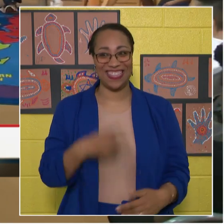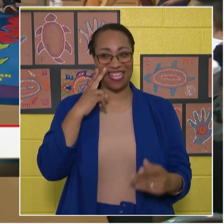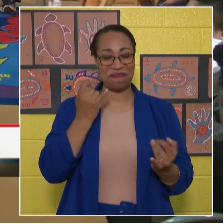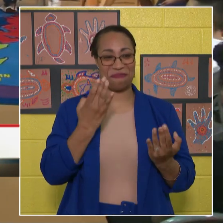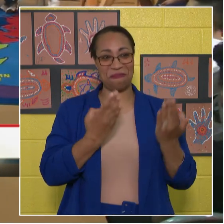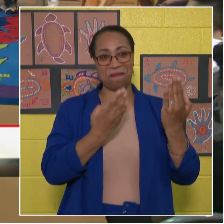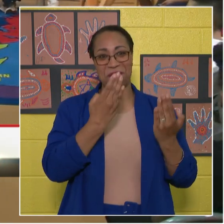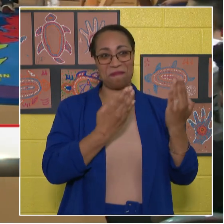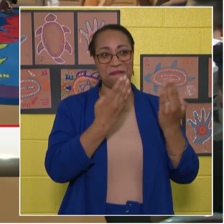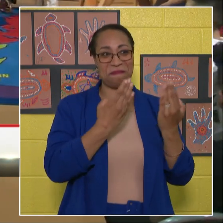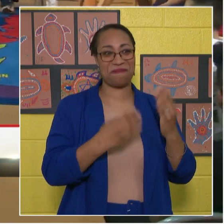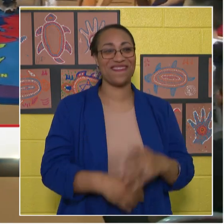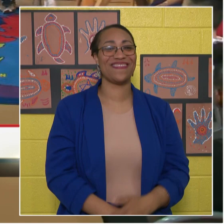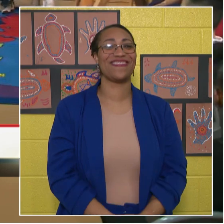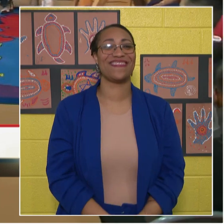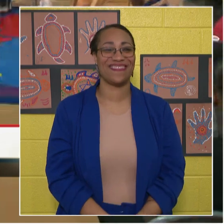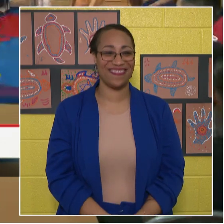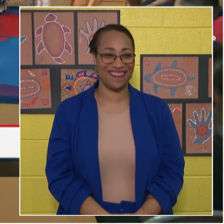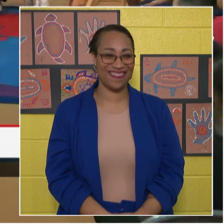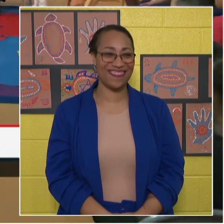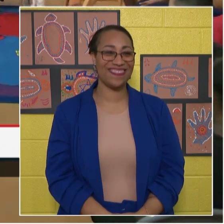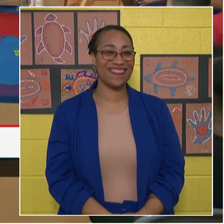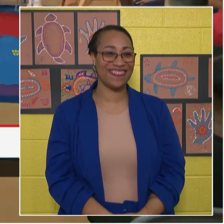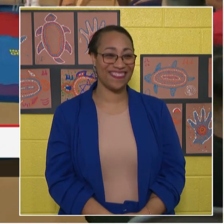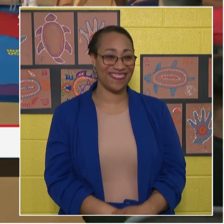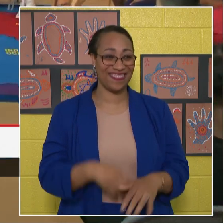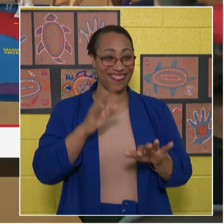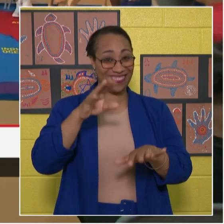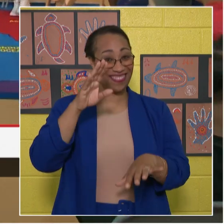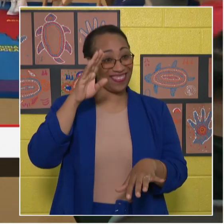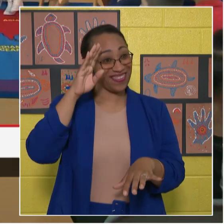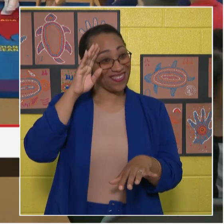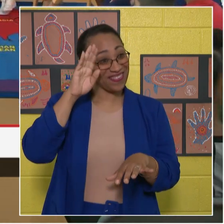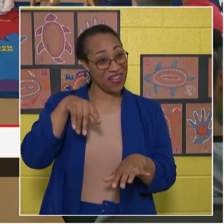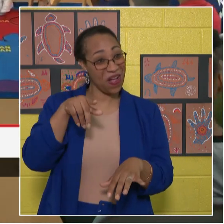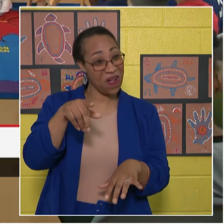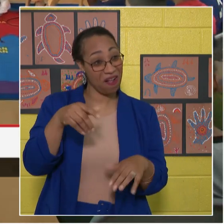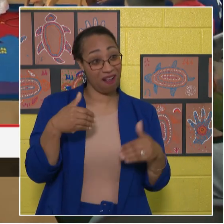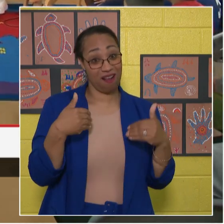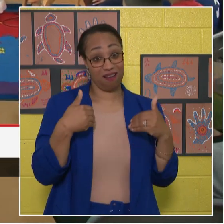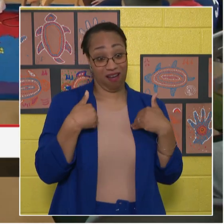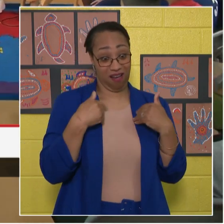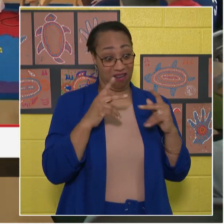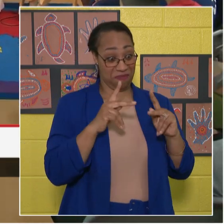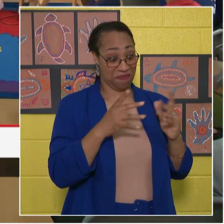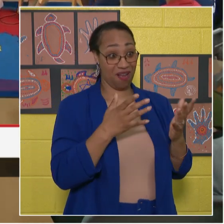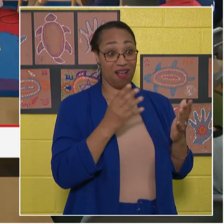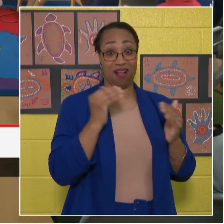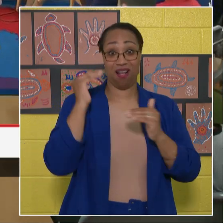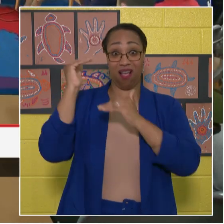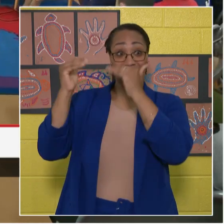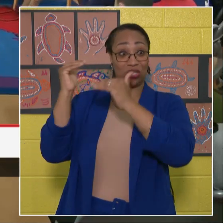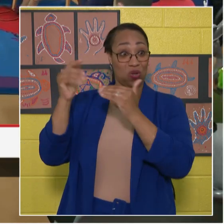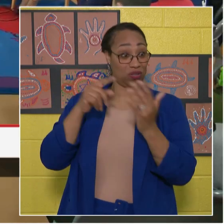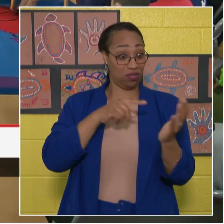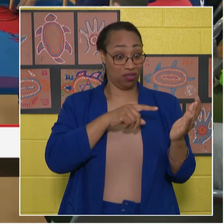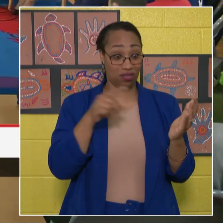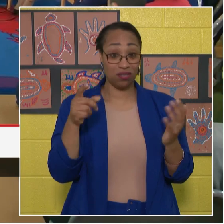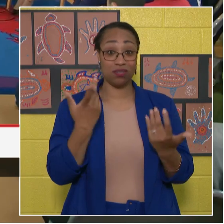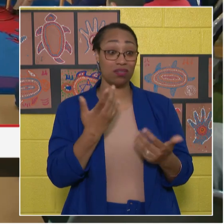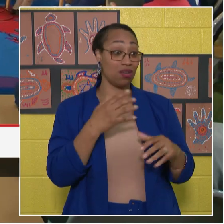And you know, this is for young people and adults, right? These are lifelong activities. All right, good